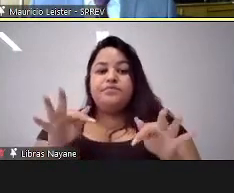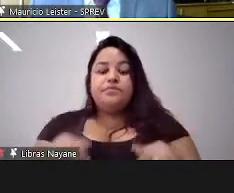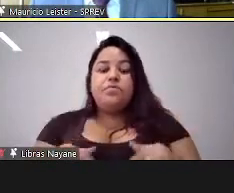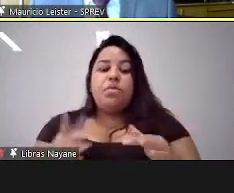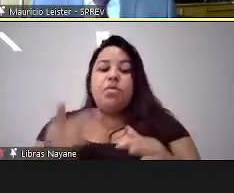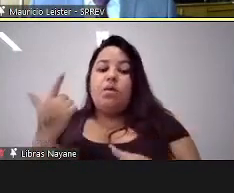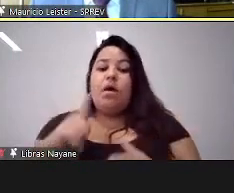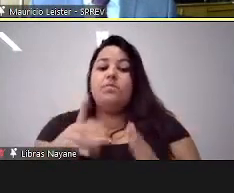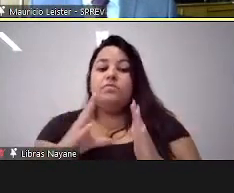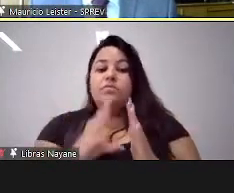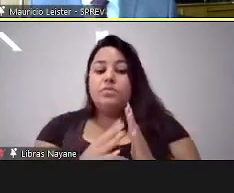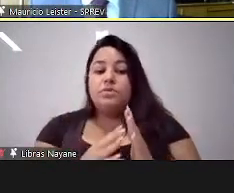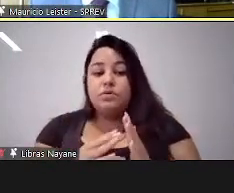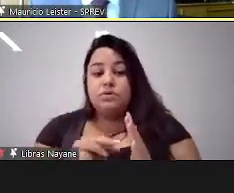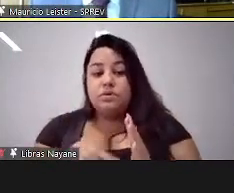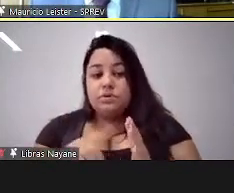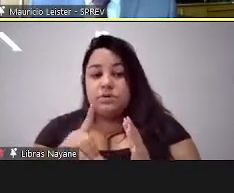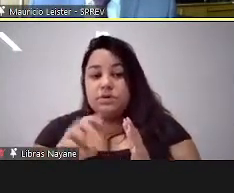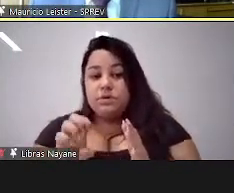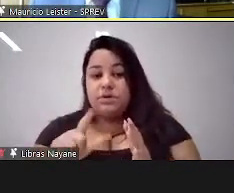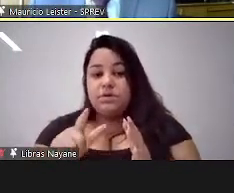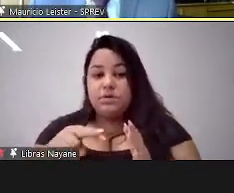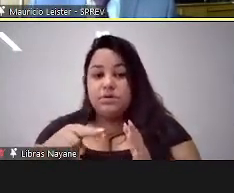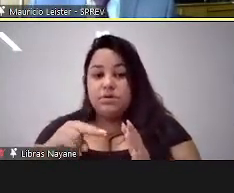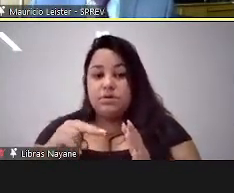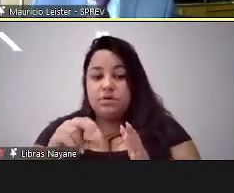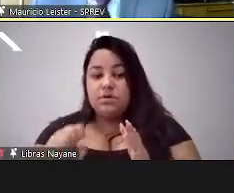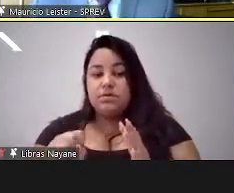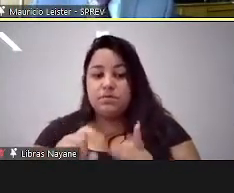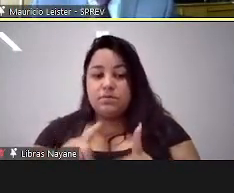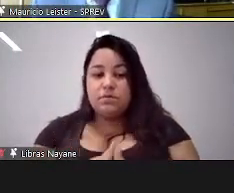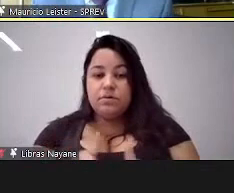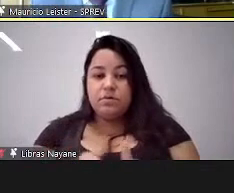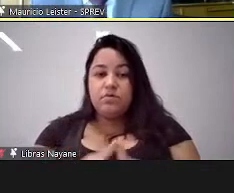And other modelings of this plan.